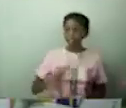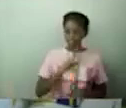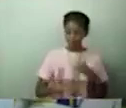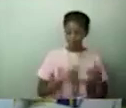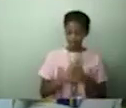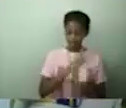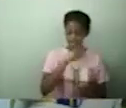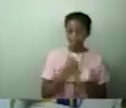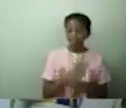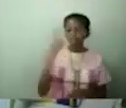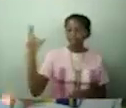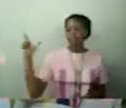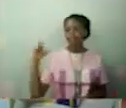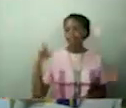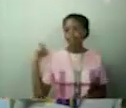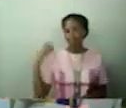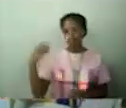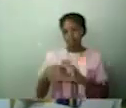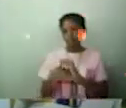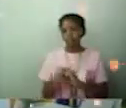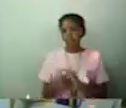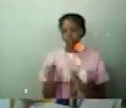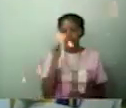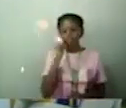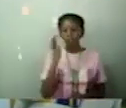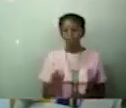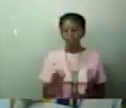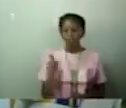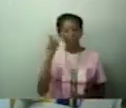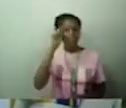there. This woman is in a sexual affair with them.